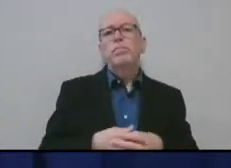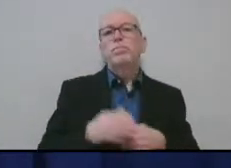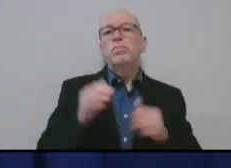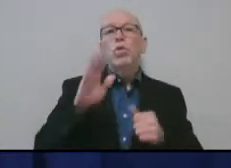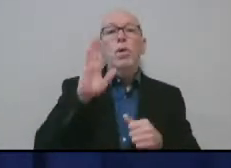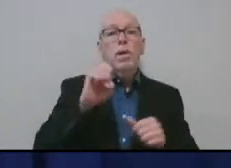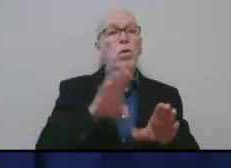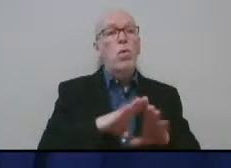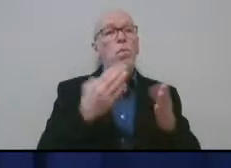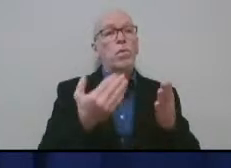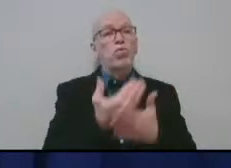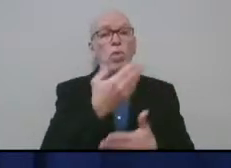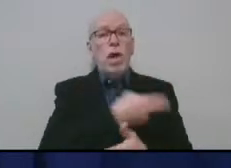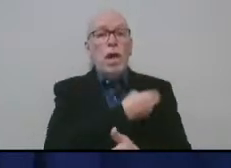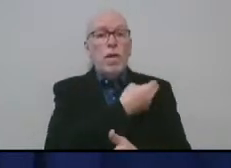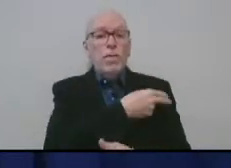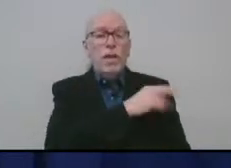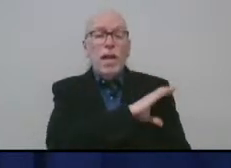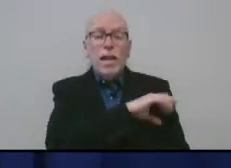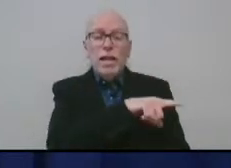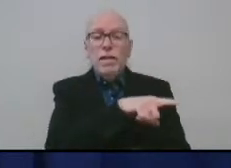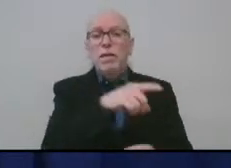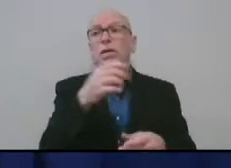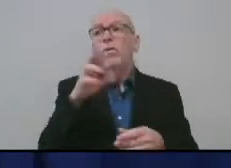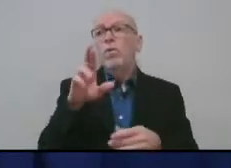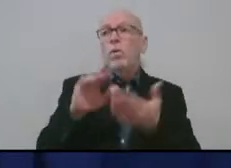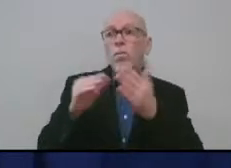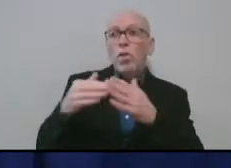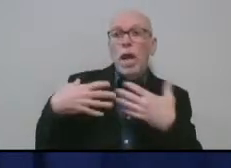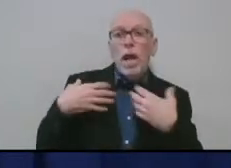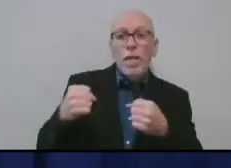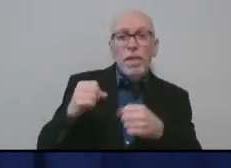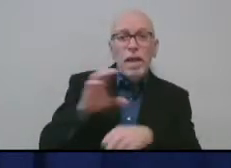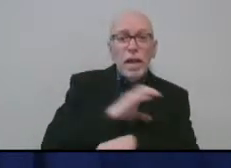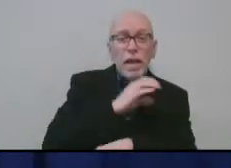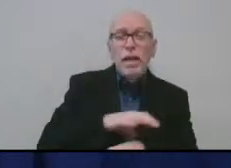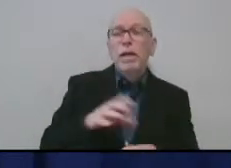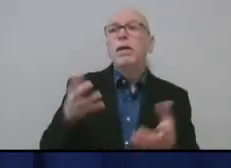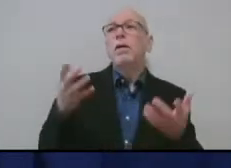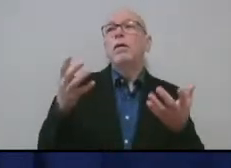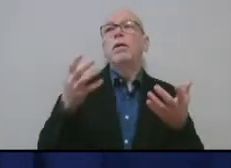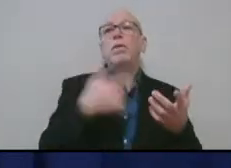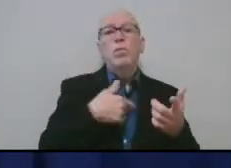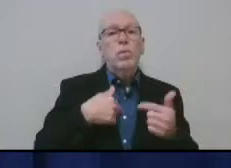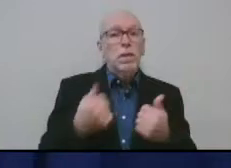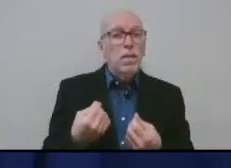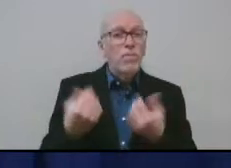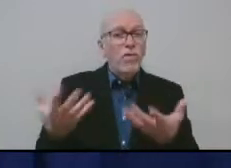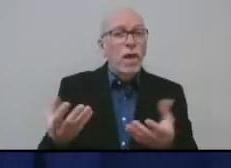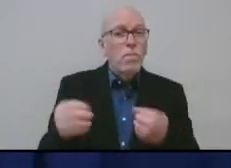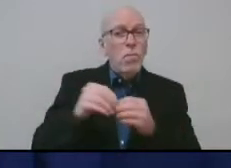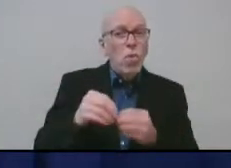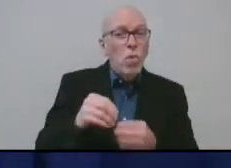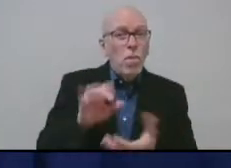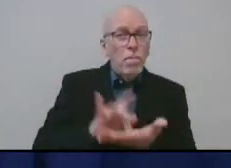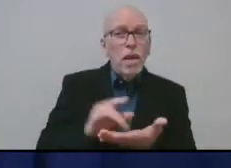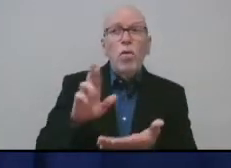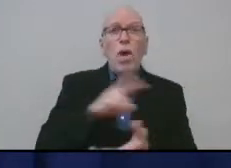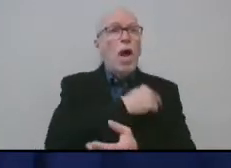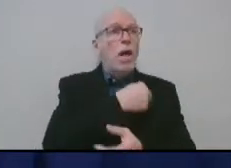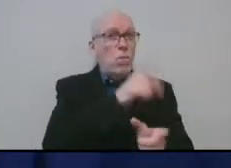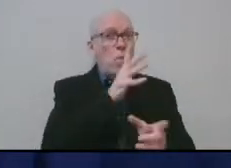qualified health clinic for vaccination or a community health clinic, whether we're going to be able to give them more doses or the hospital will get more